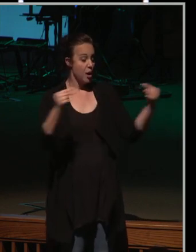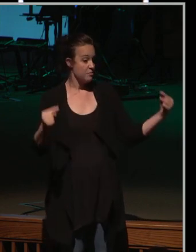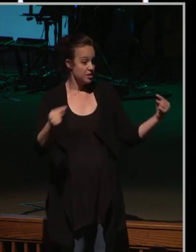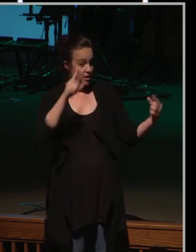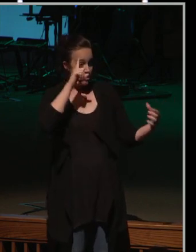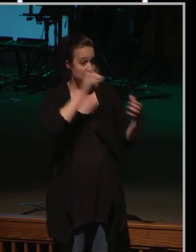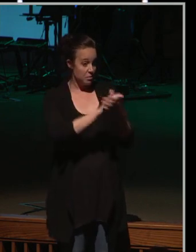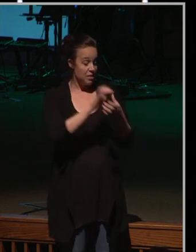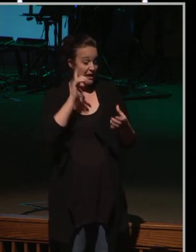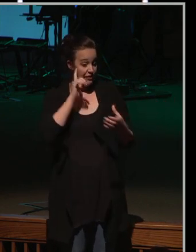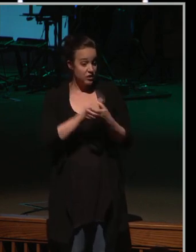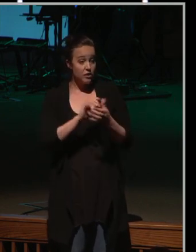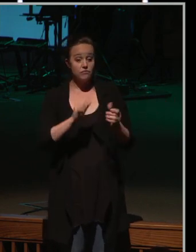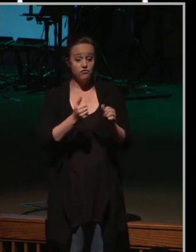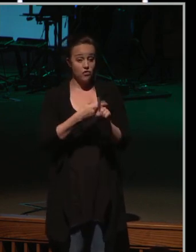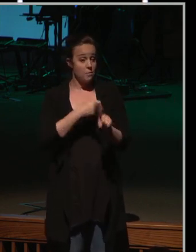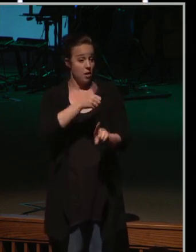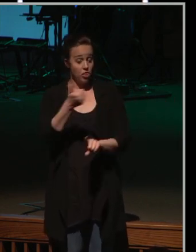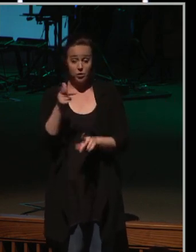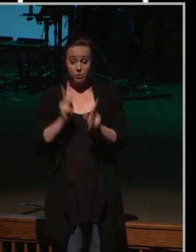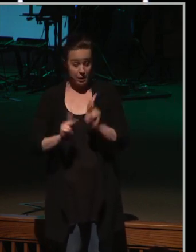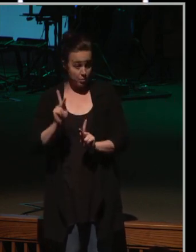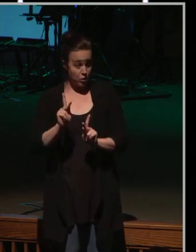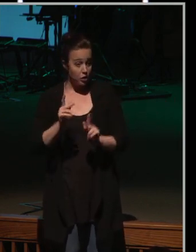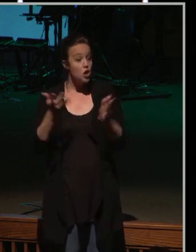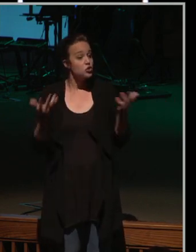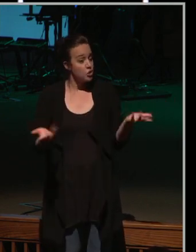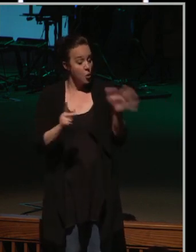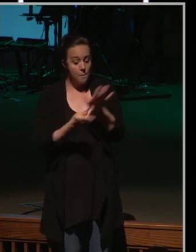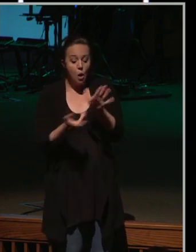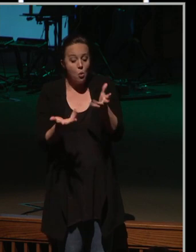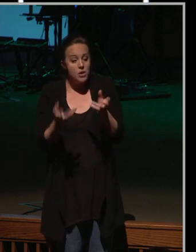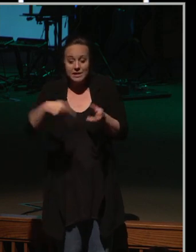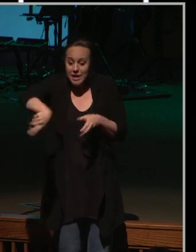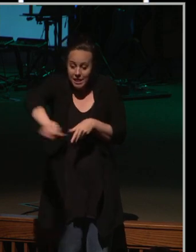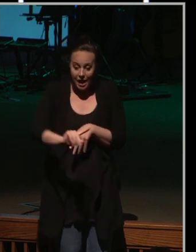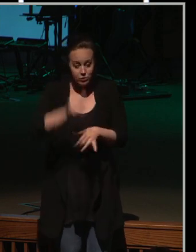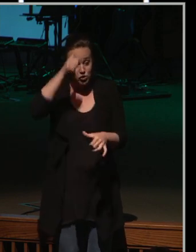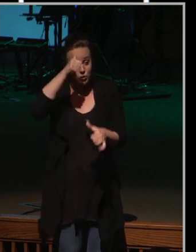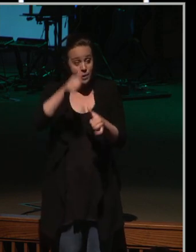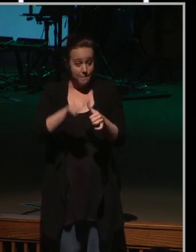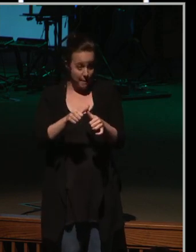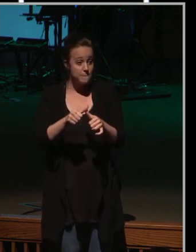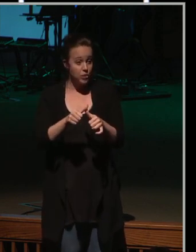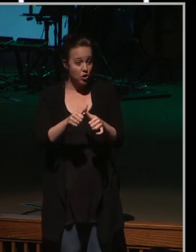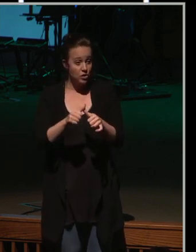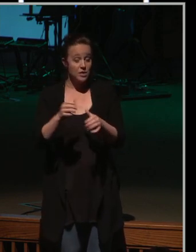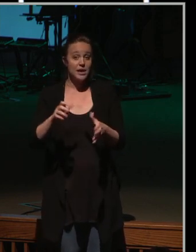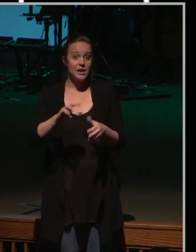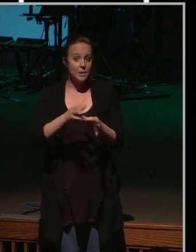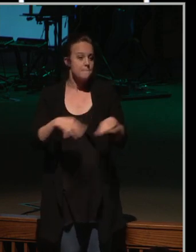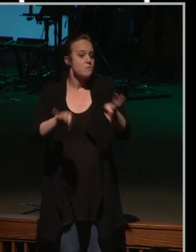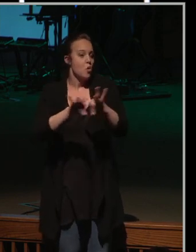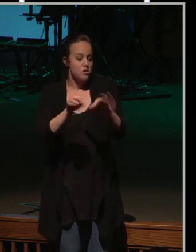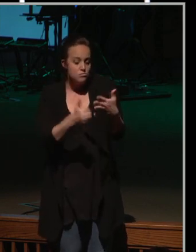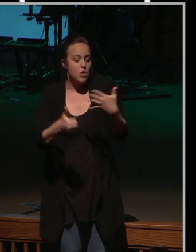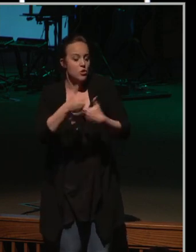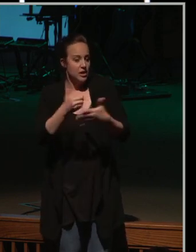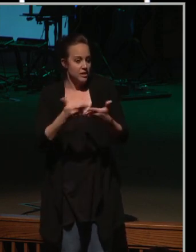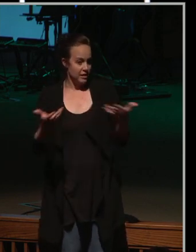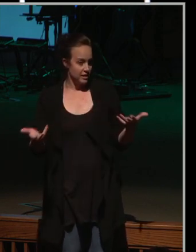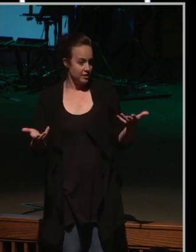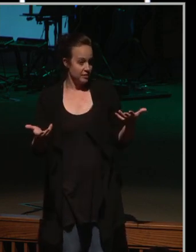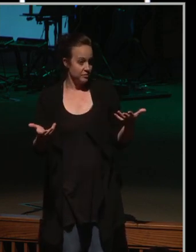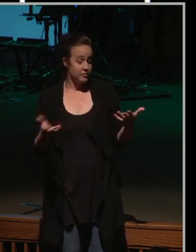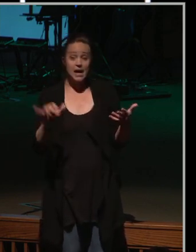most important things. And as parents, I think it's good for us to listen in on this letter and see how we might take those things that were meant for that